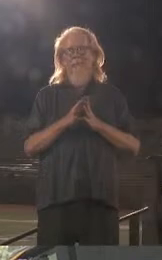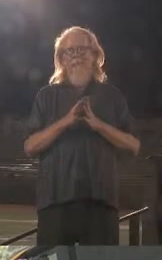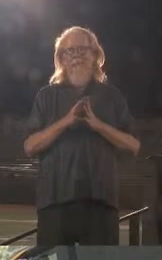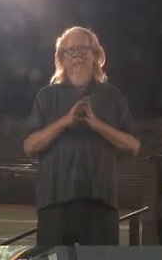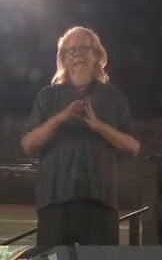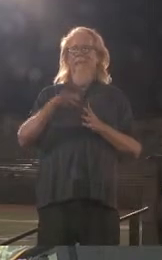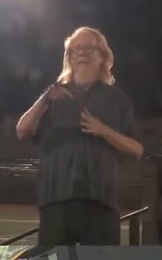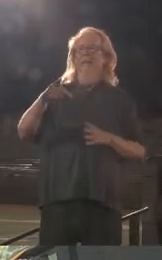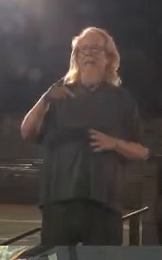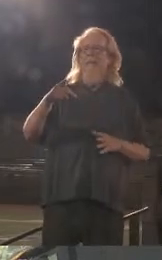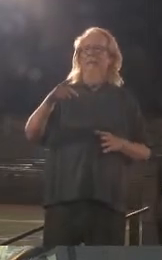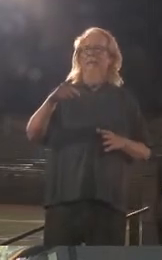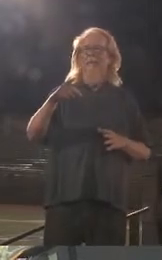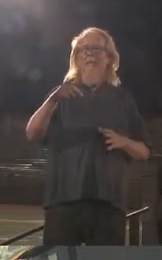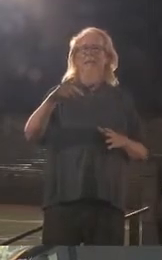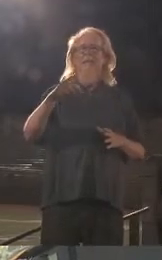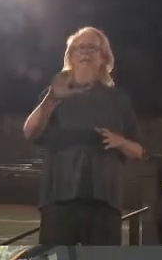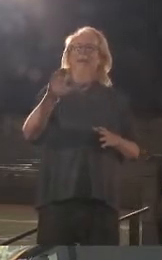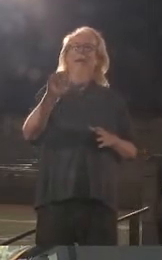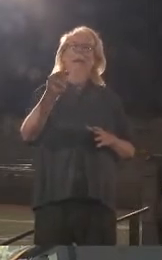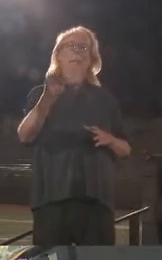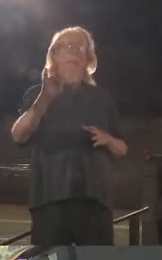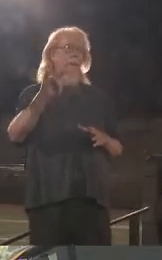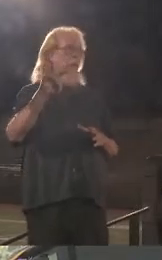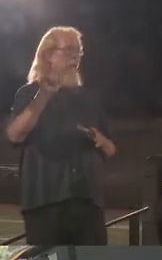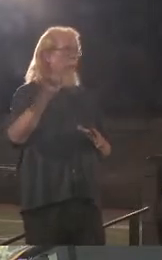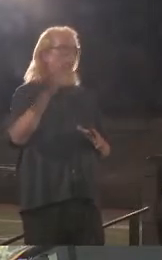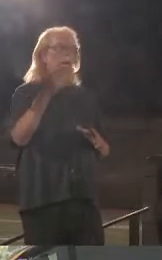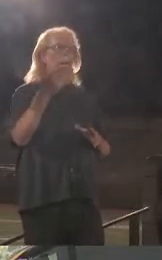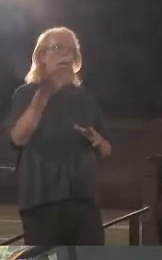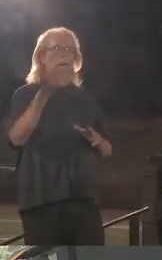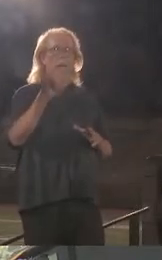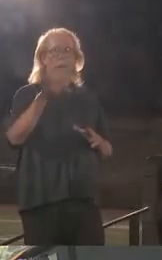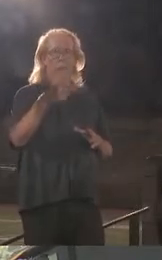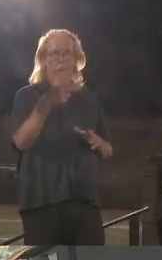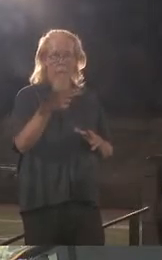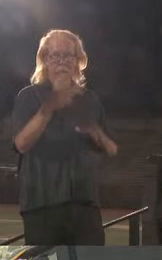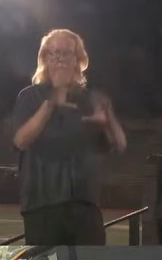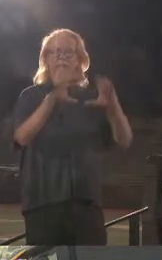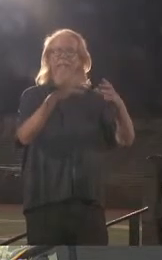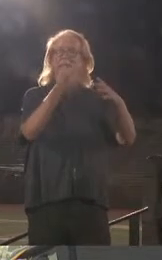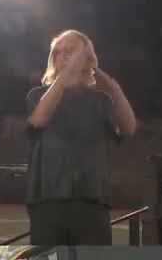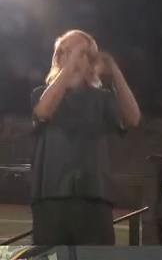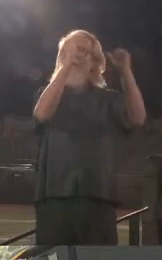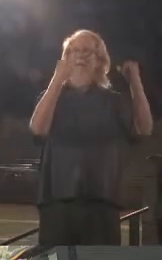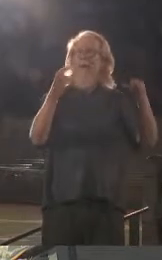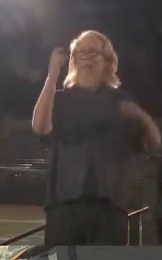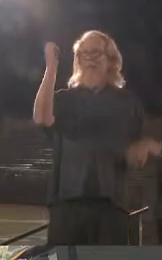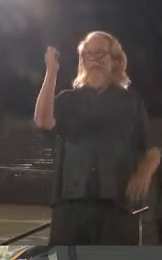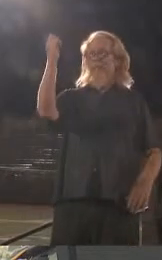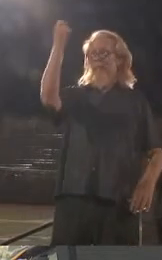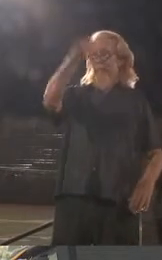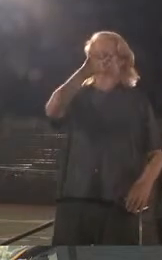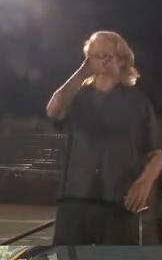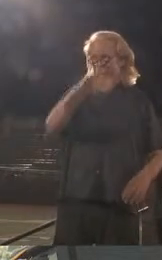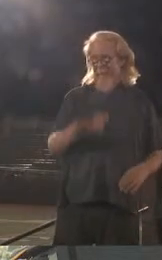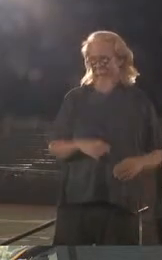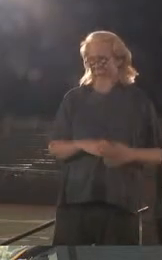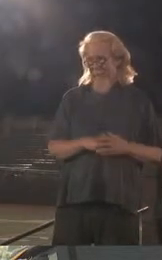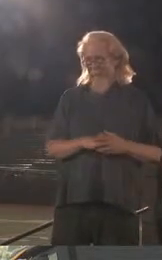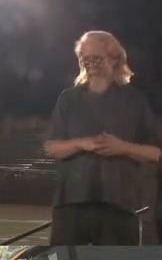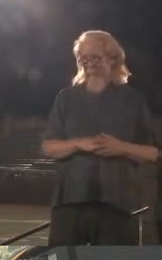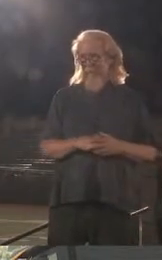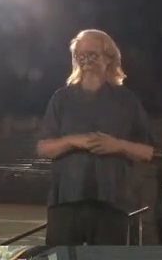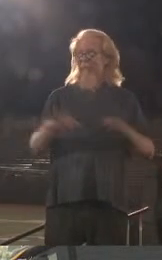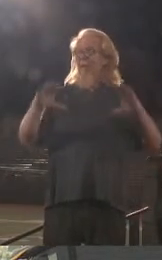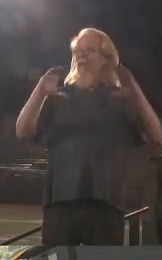Pamela High, class president, will now lead the graduates in the turning of the tassels. Will